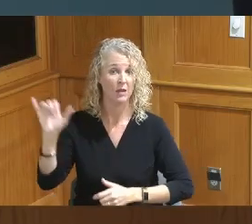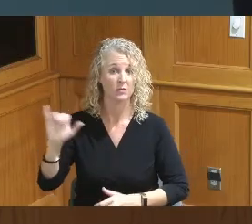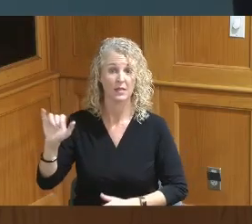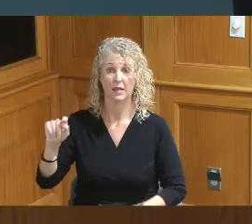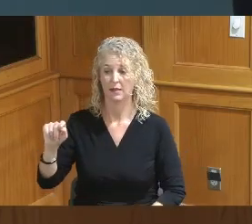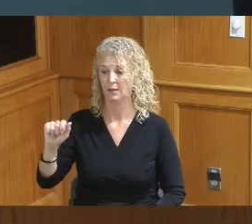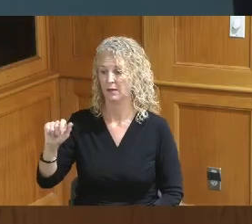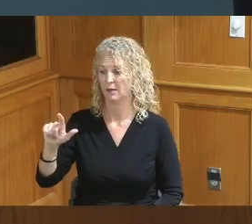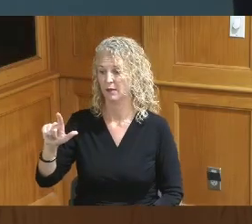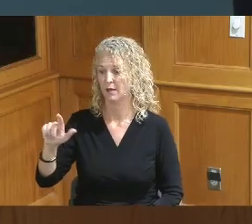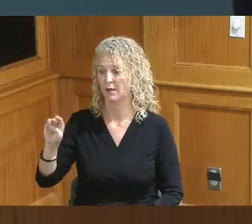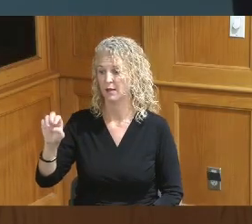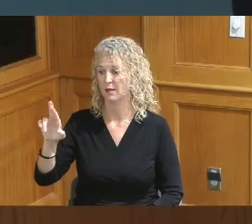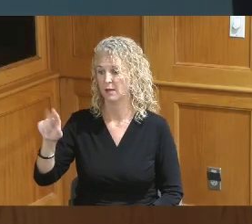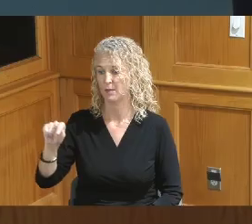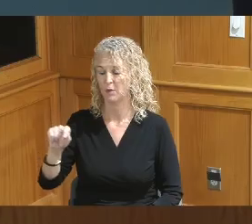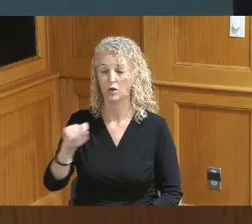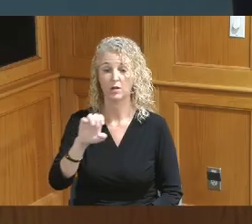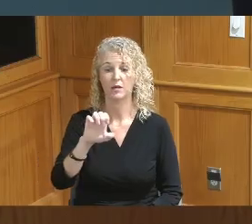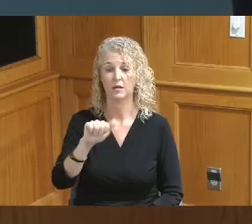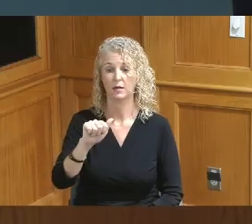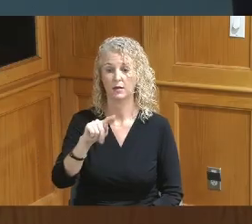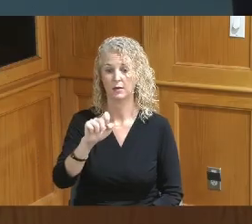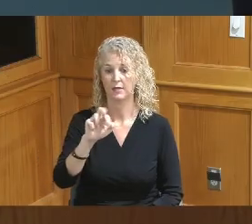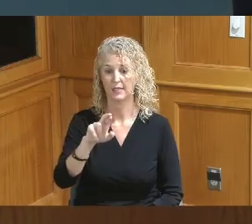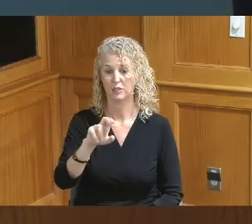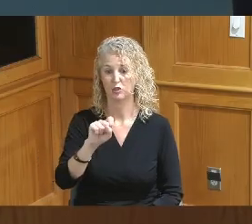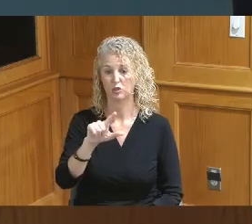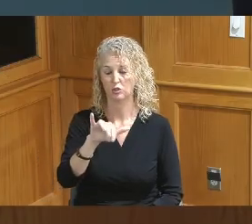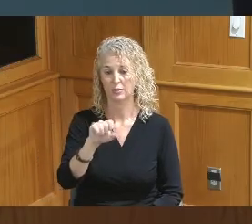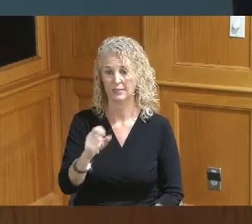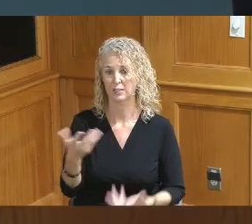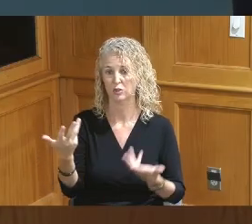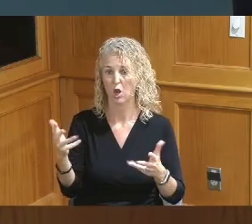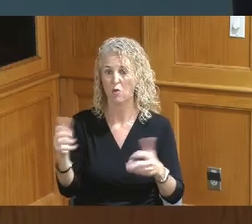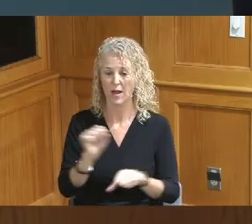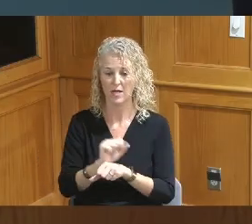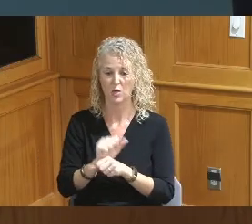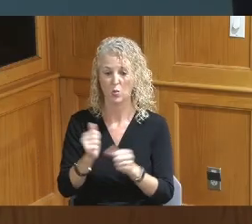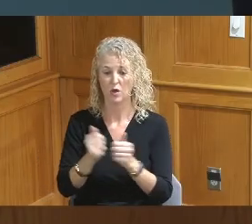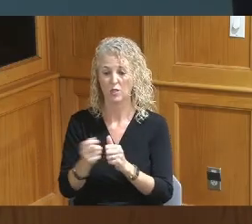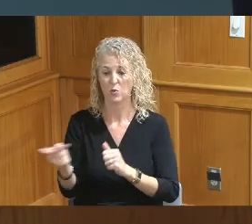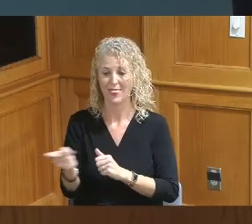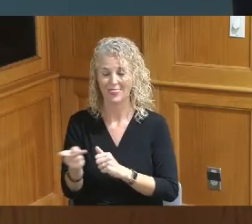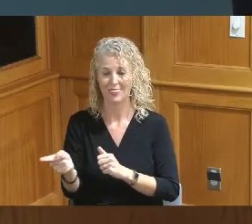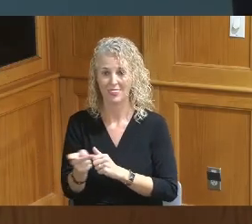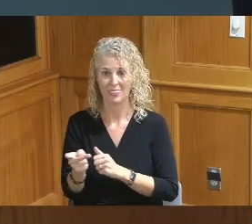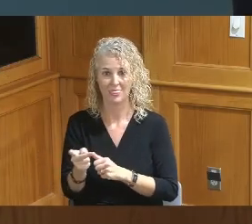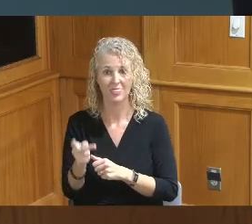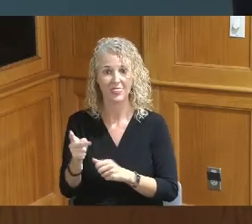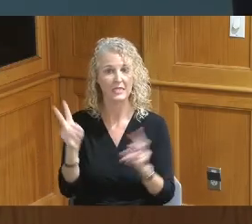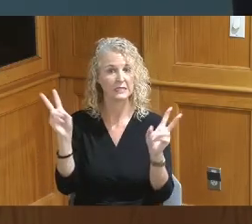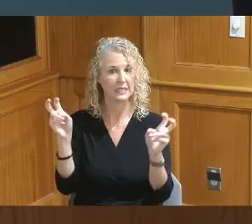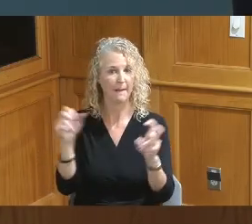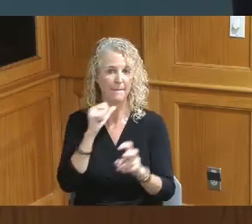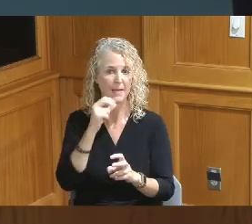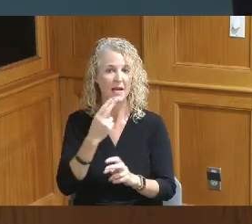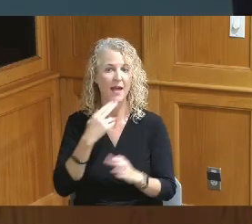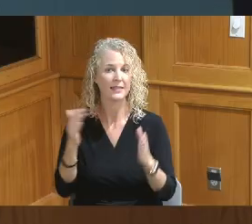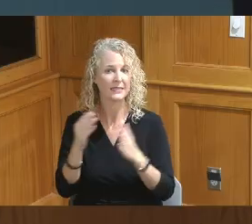Talbert and Easter Seals are doing homeless veteran work. It's just not tiny homes, right? Is that what